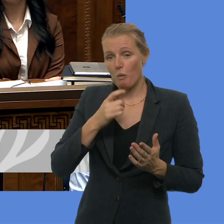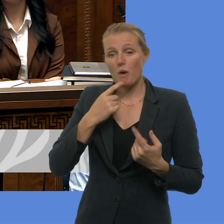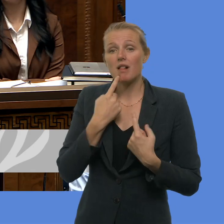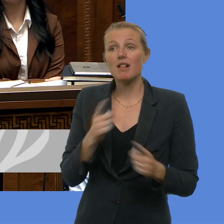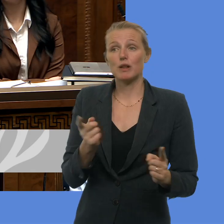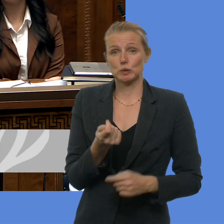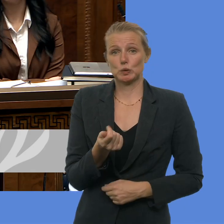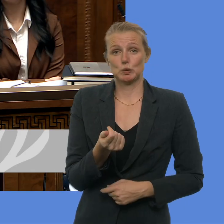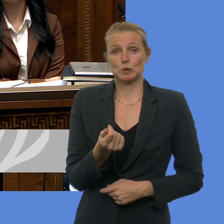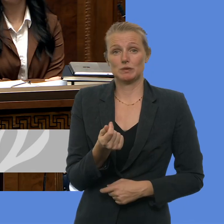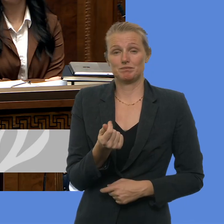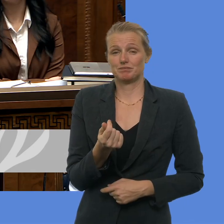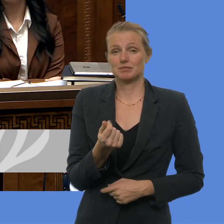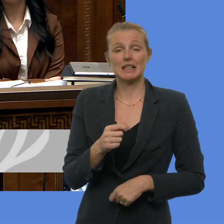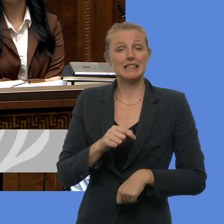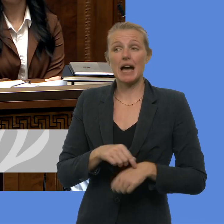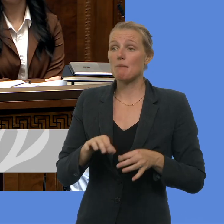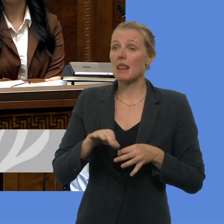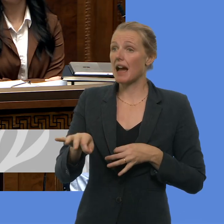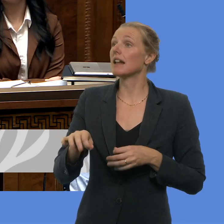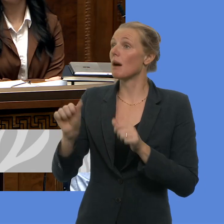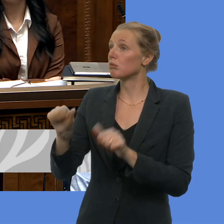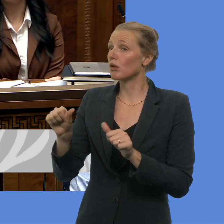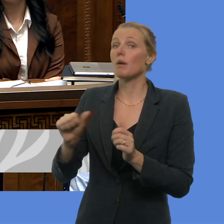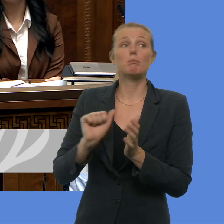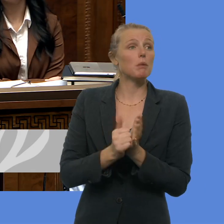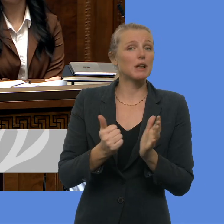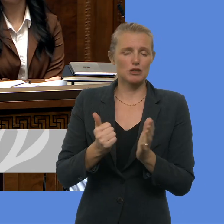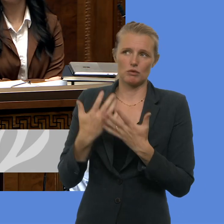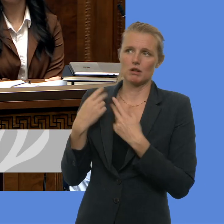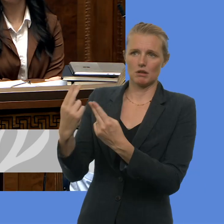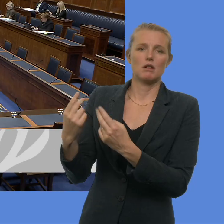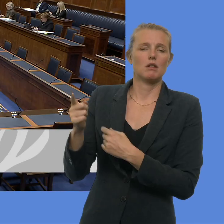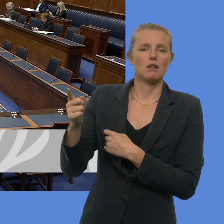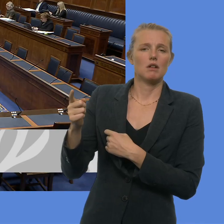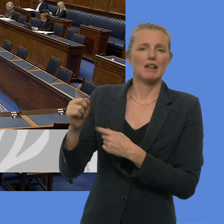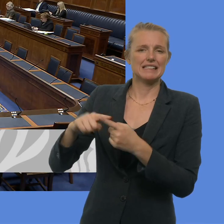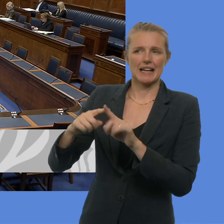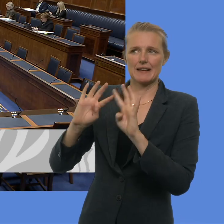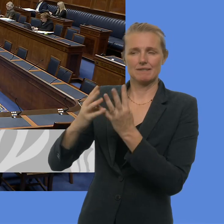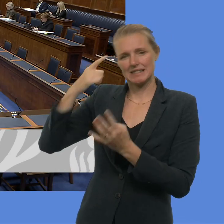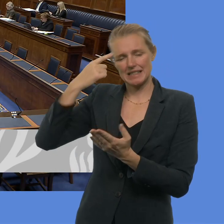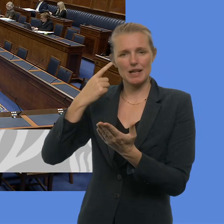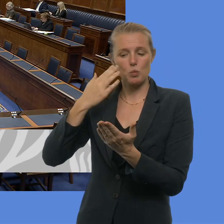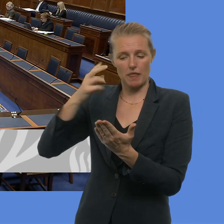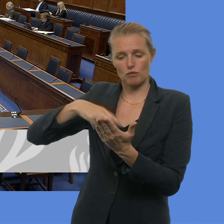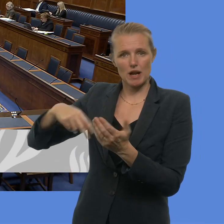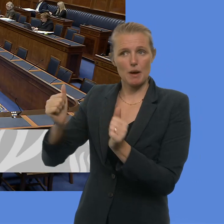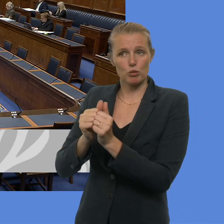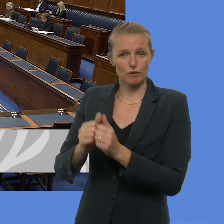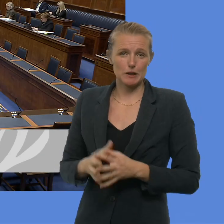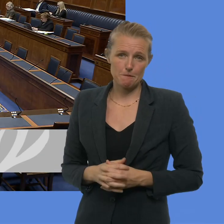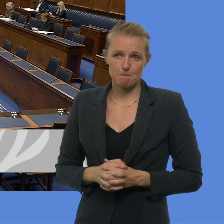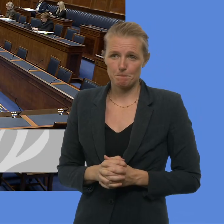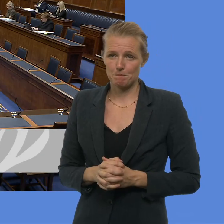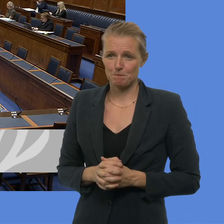very near future, and the timeline for approval and publication of it will then be a matter for the Executive. Orlea Flynn.